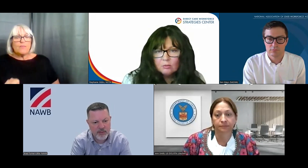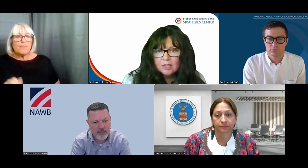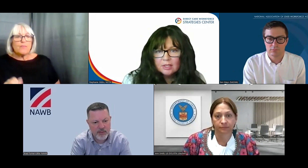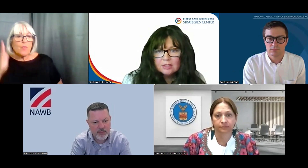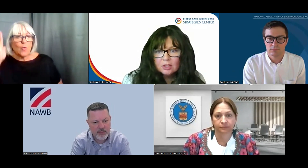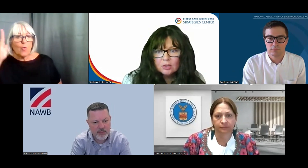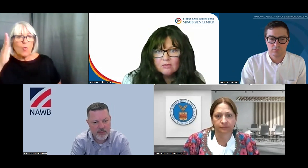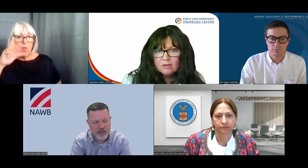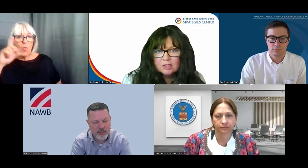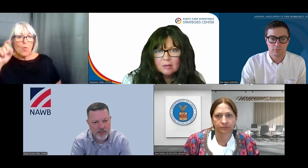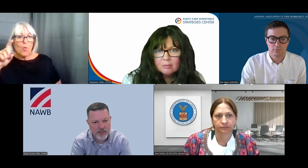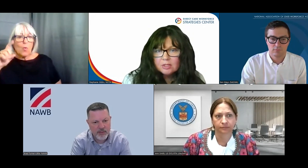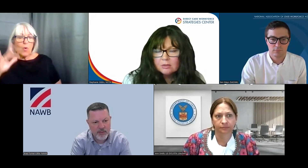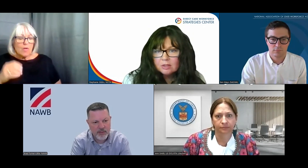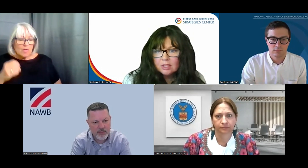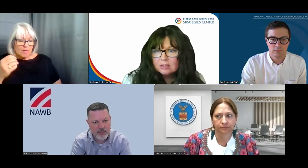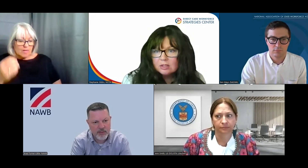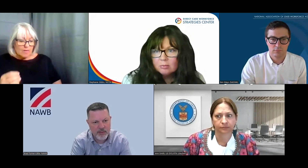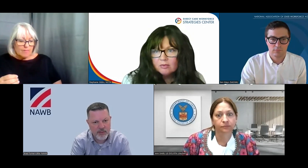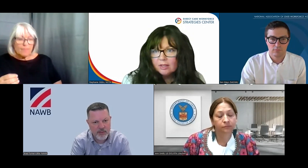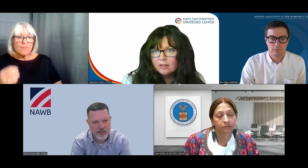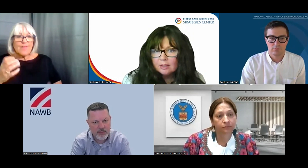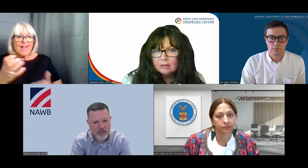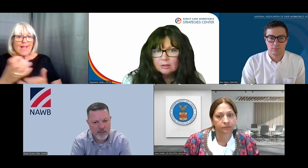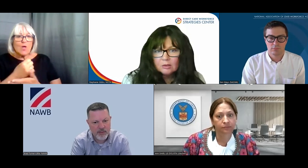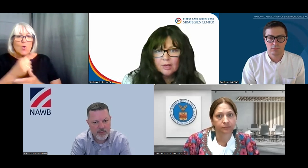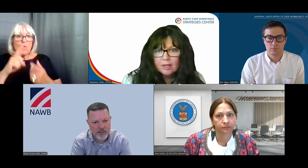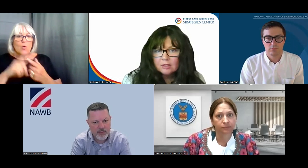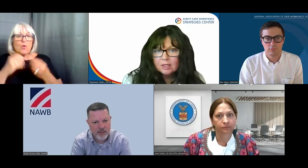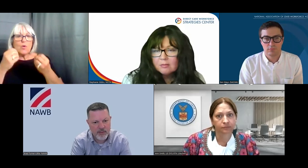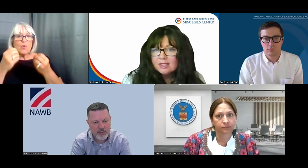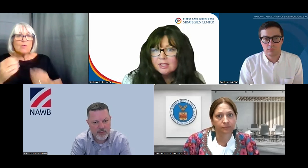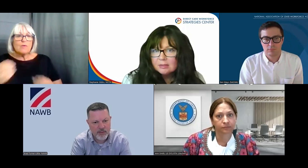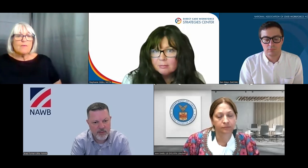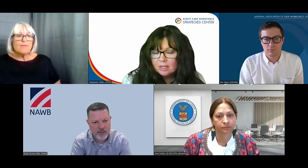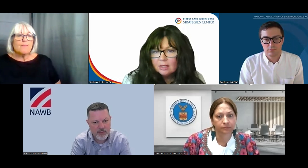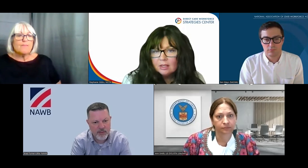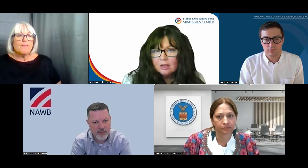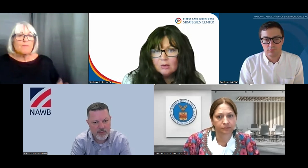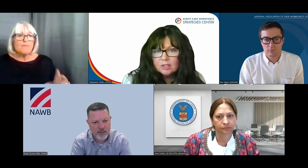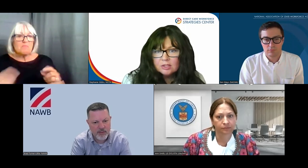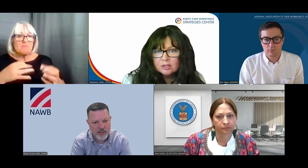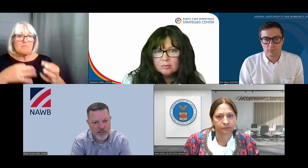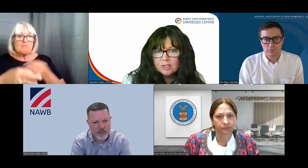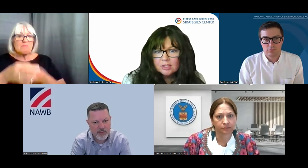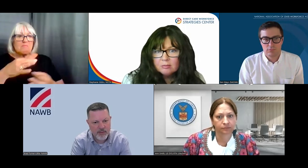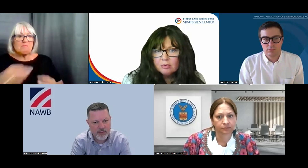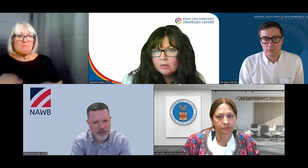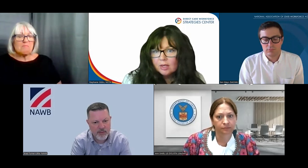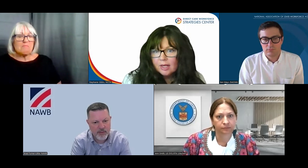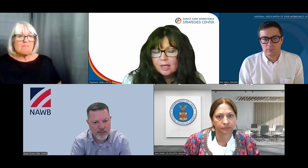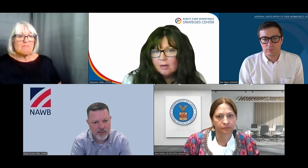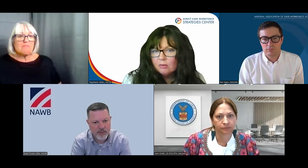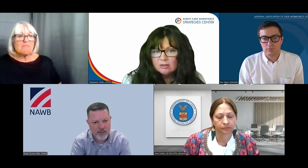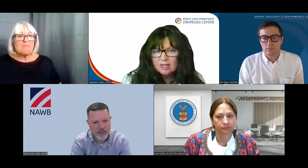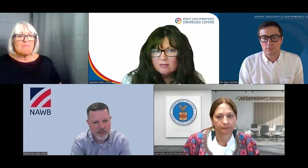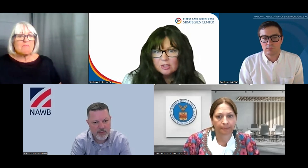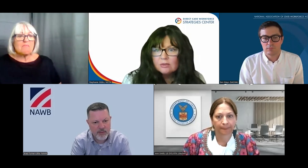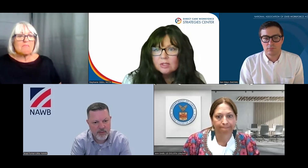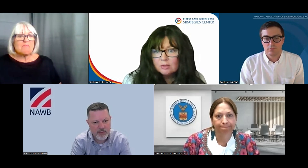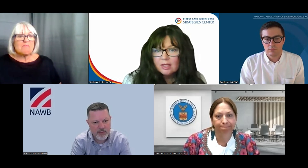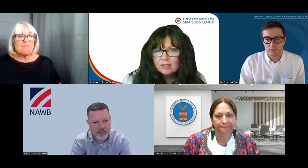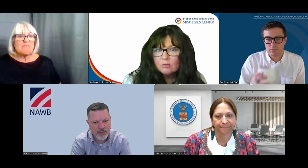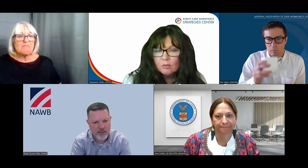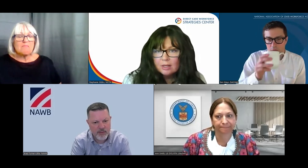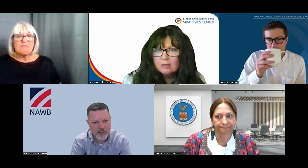question that we'll get to, if there's an opportunity to provide any color around a DSP, registered apprenticeship program, I would certainly invite you